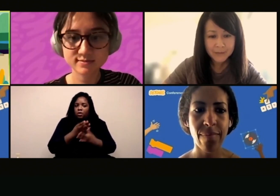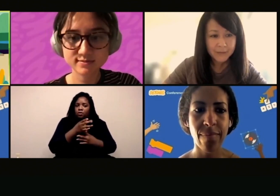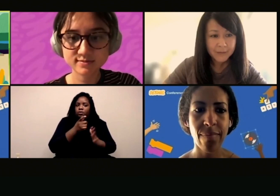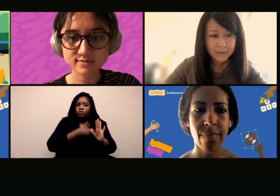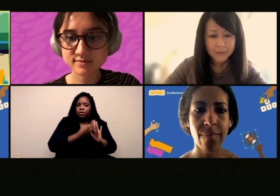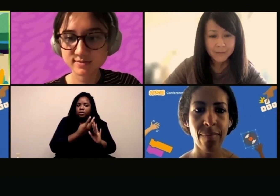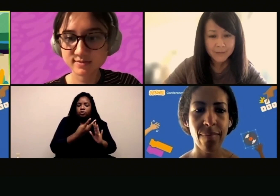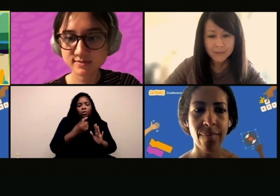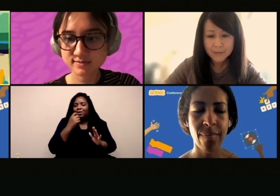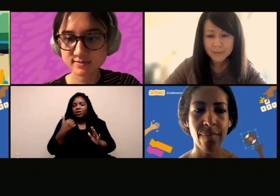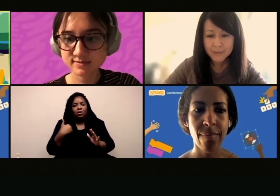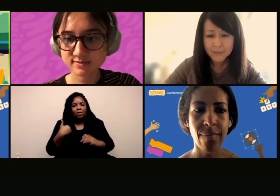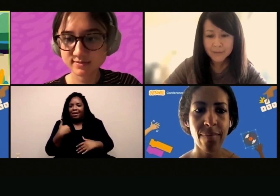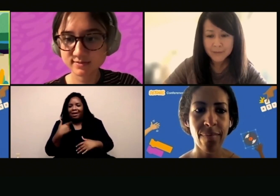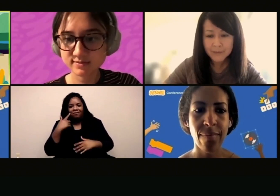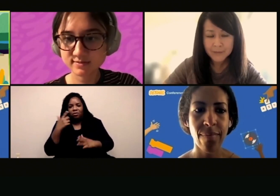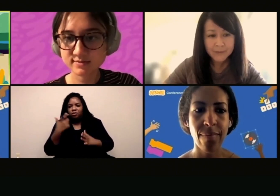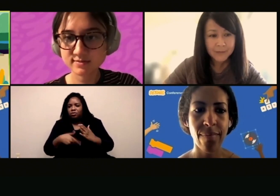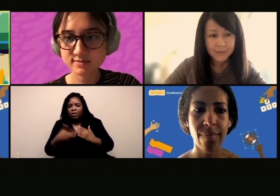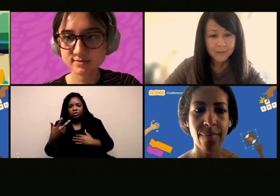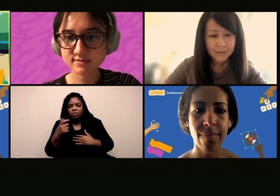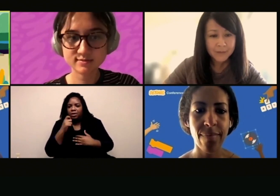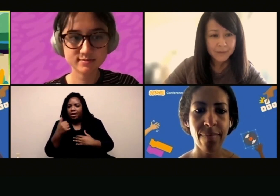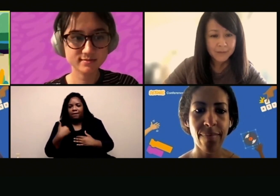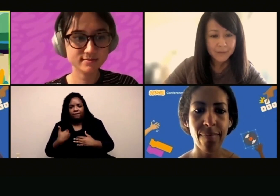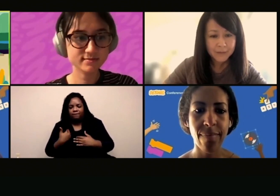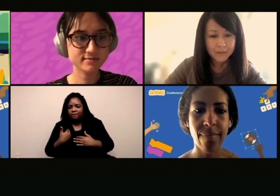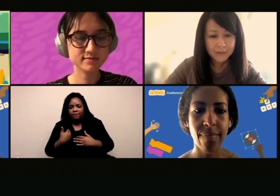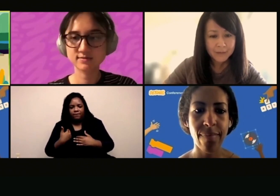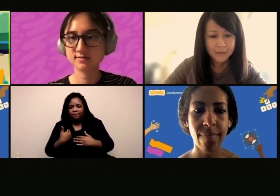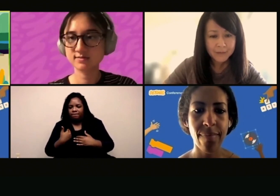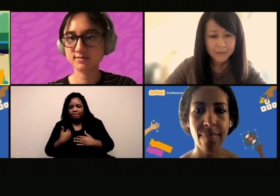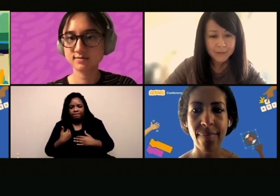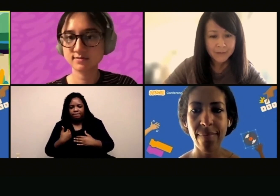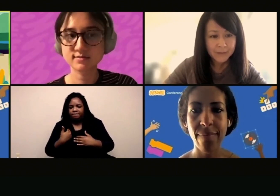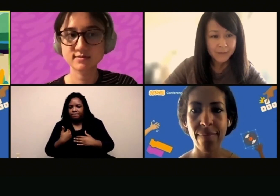have something similar to that for Scratch 3, but